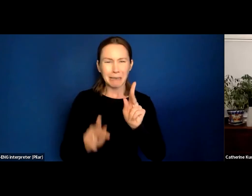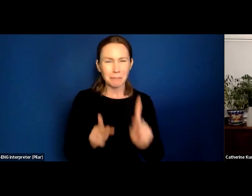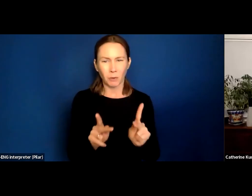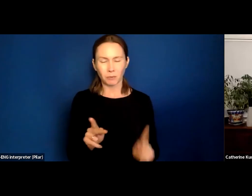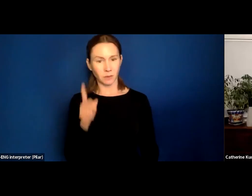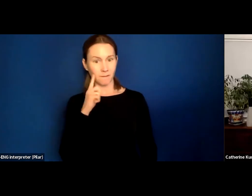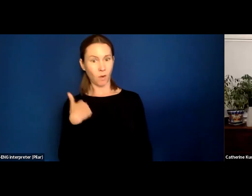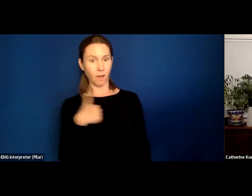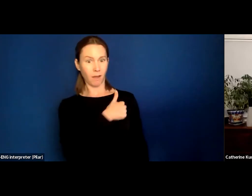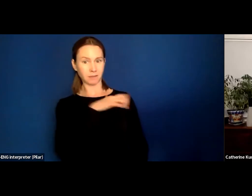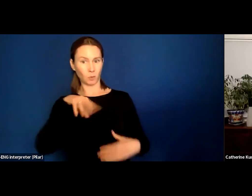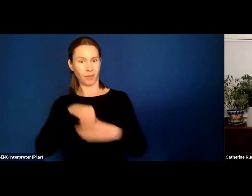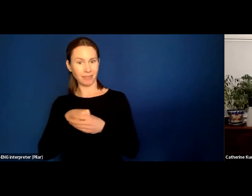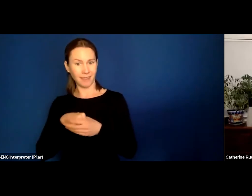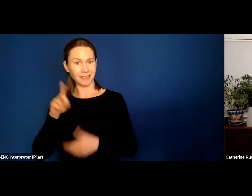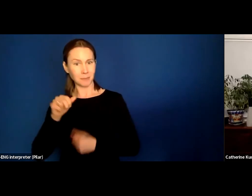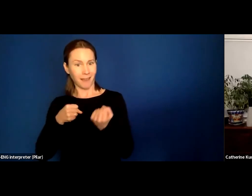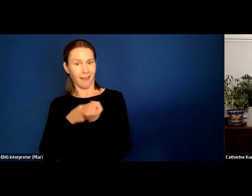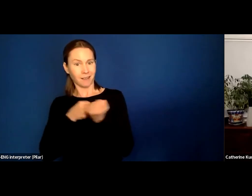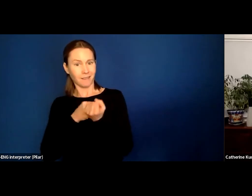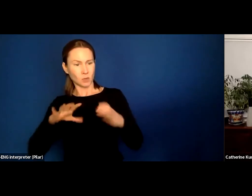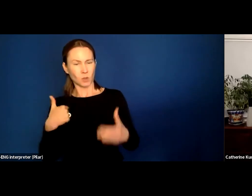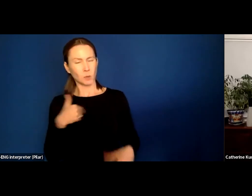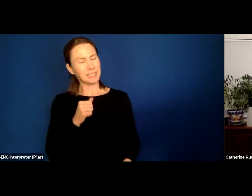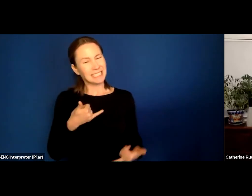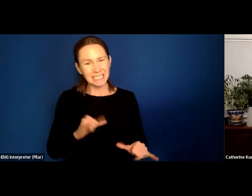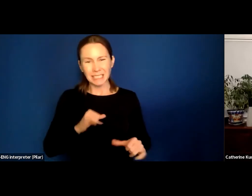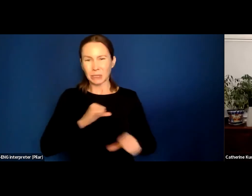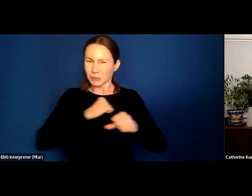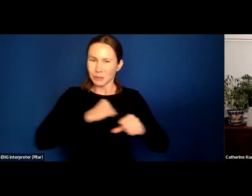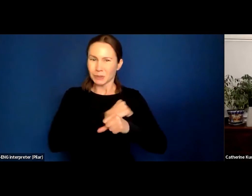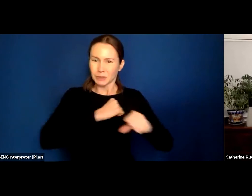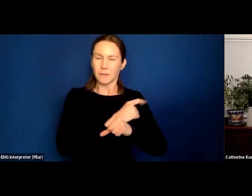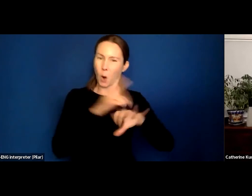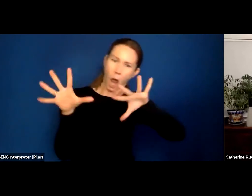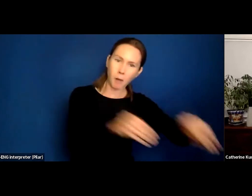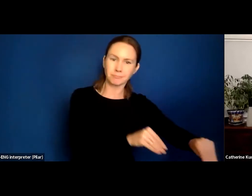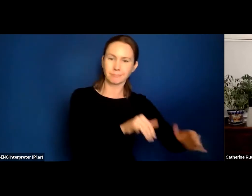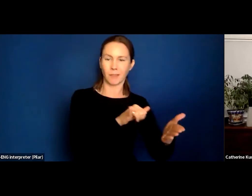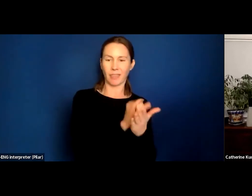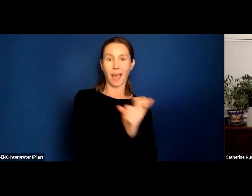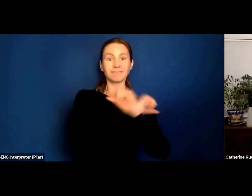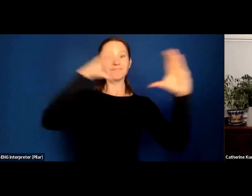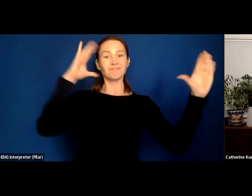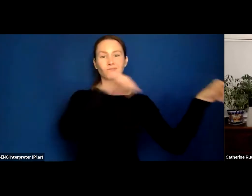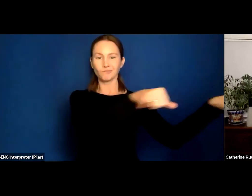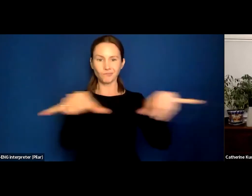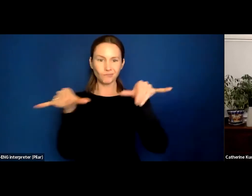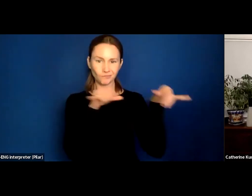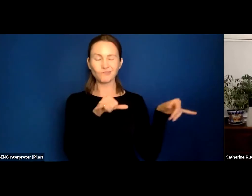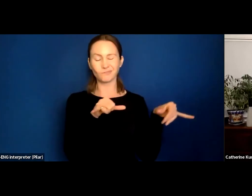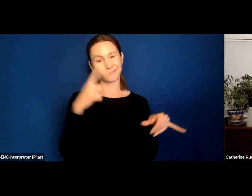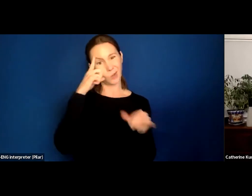in disability activist circles still work to cure this tragic case of social, ideological, and political